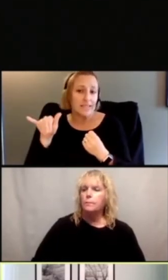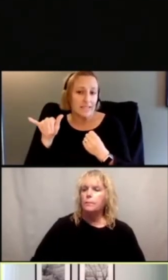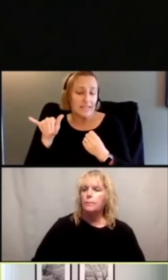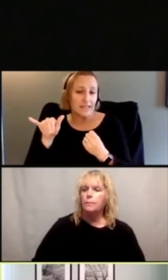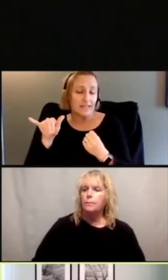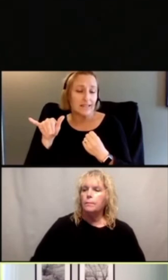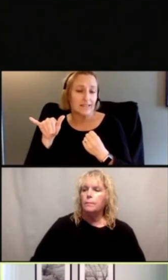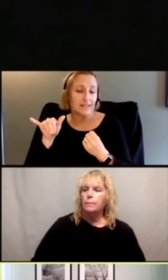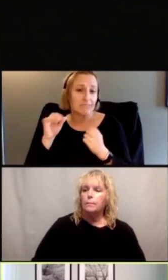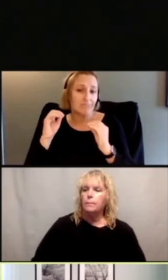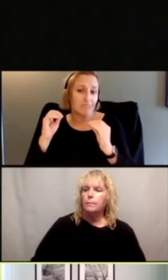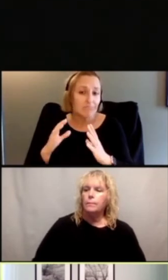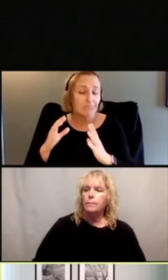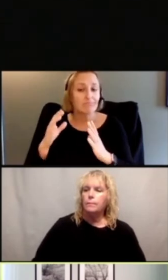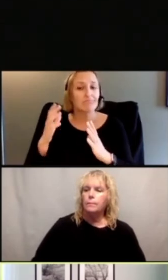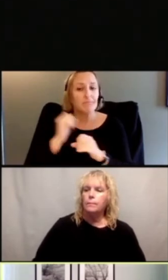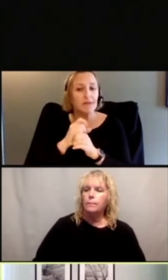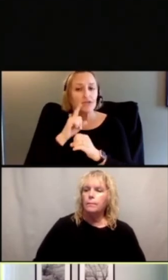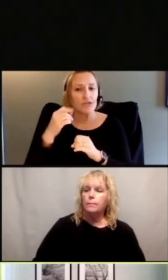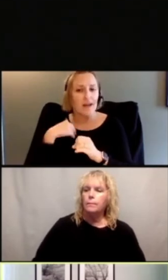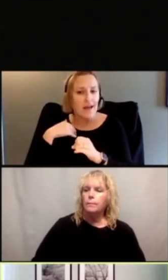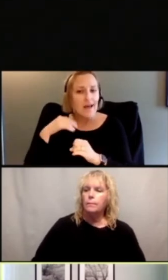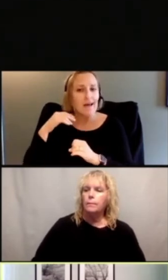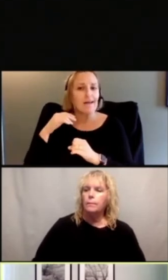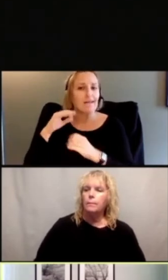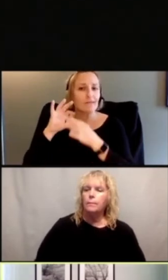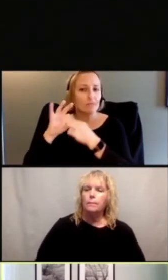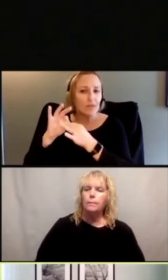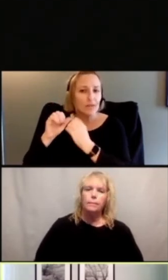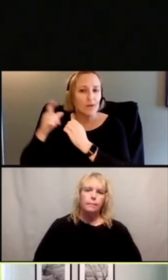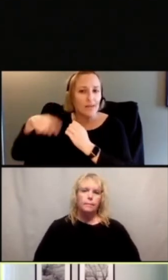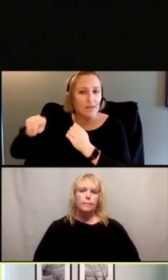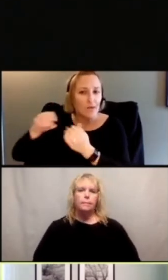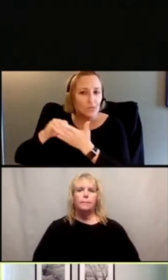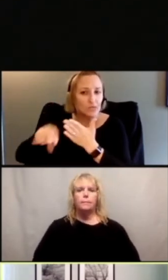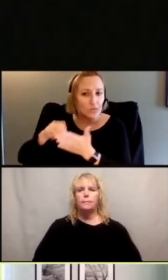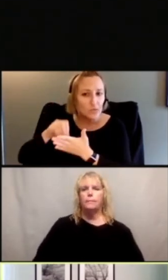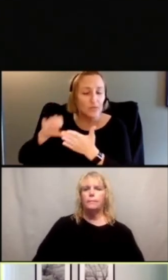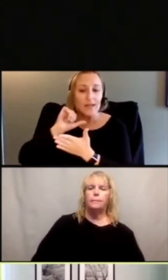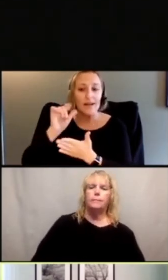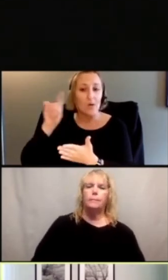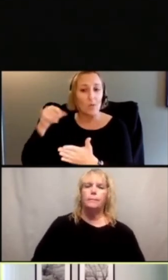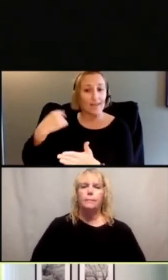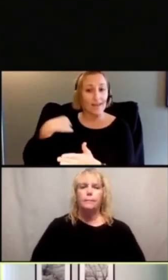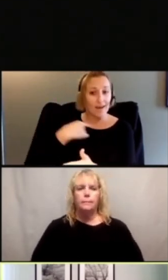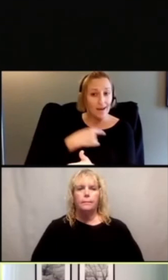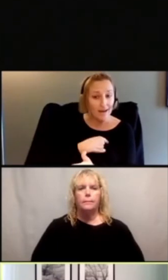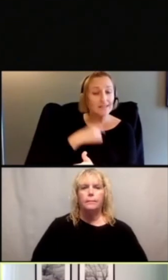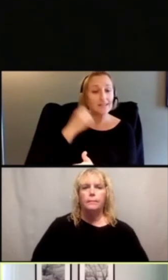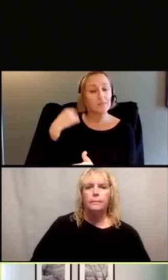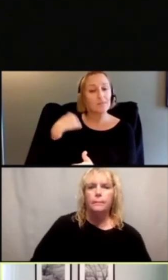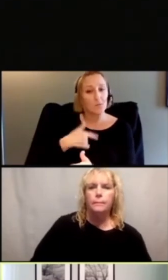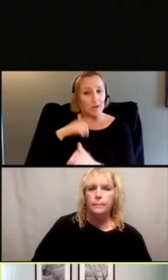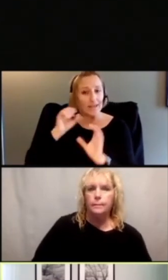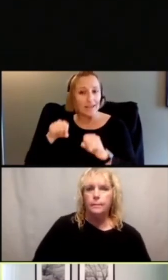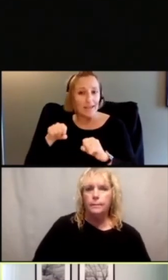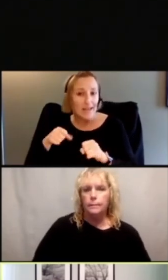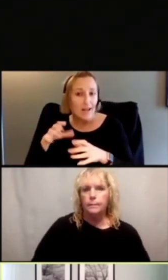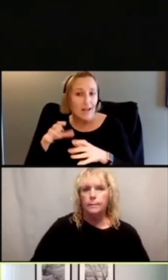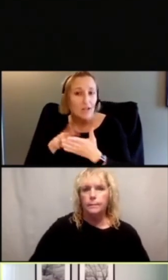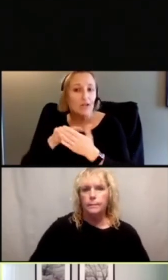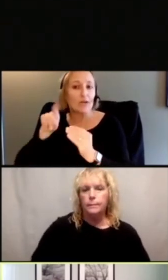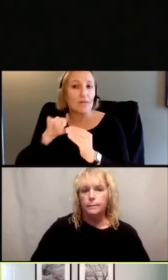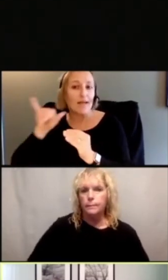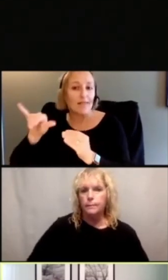these relationships with adult education students. It's not just us coming in, but there's so much for us to learn about our communities through